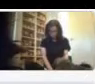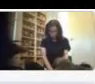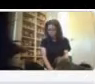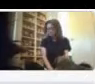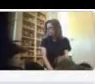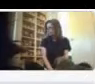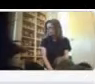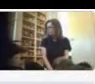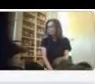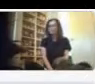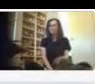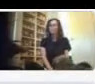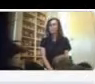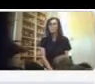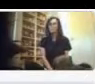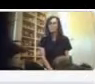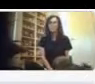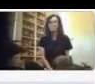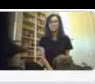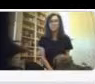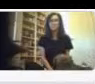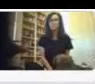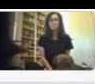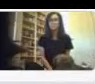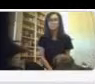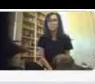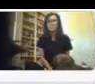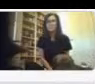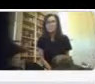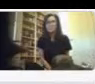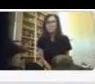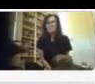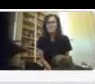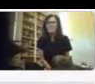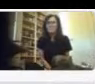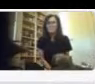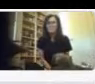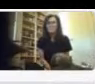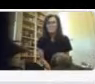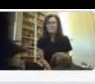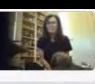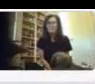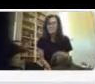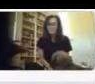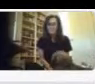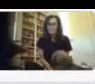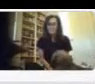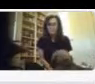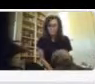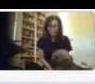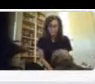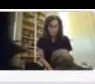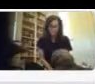okay we'll go to joe bugar joe can you hear you i can hear you thank you